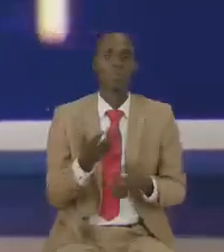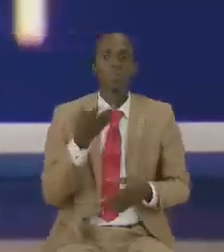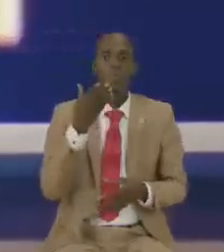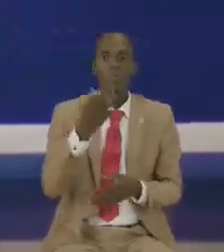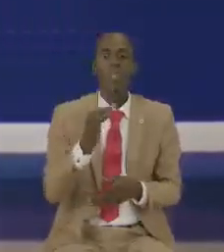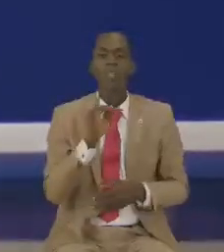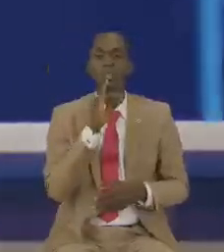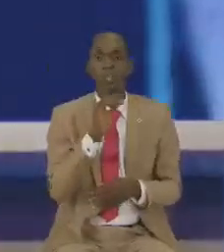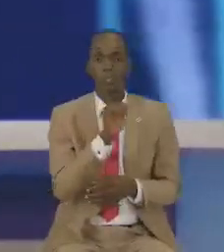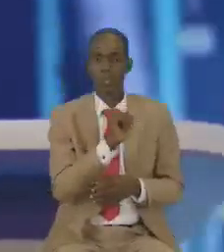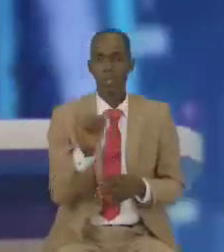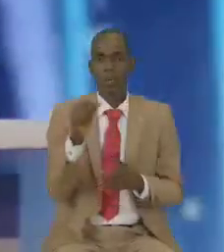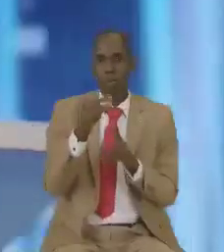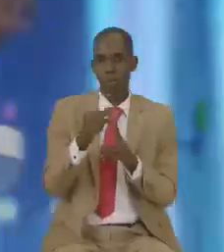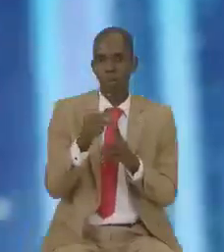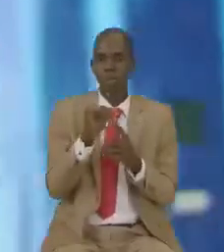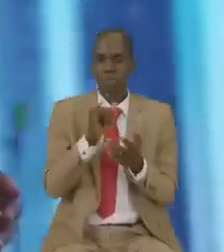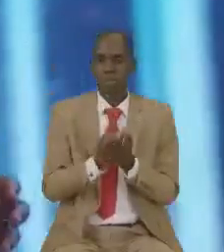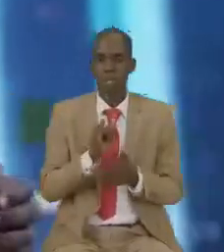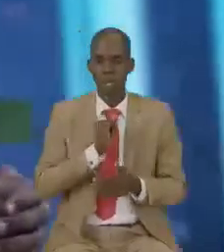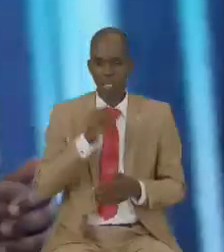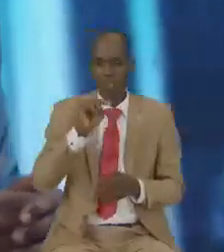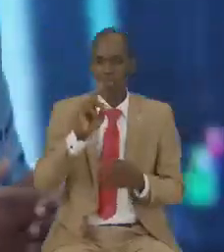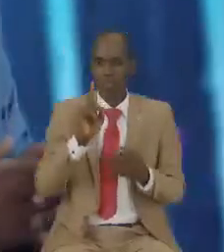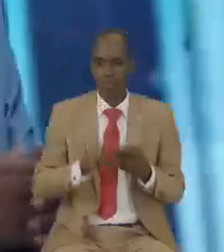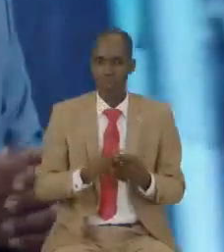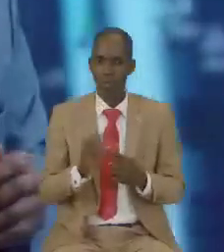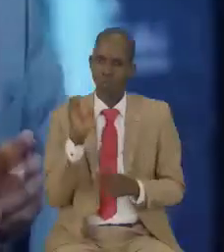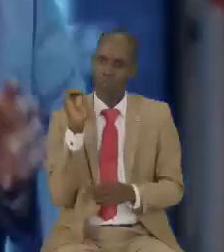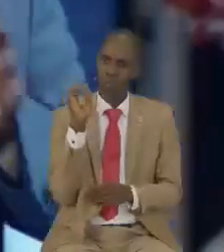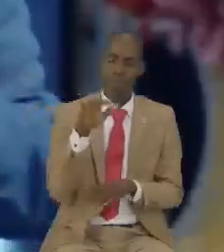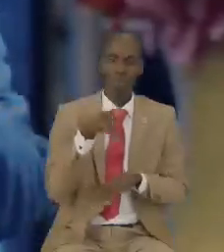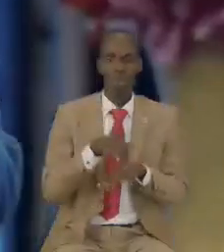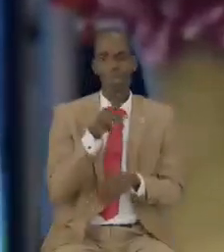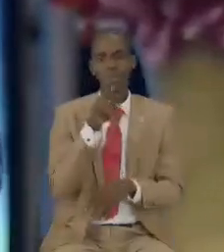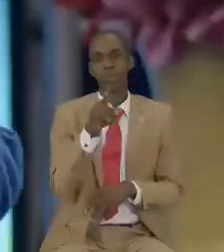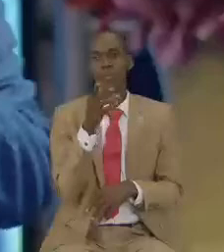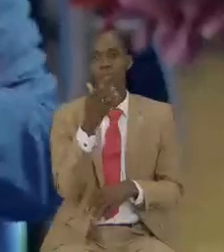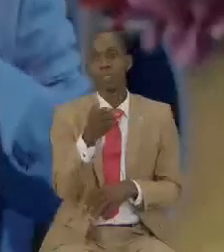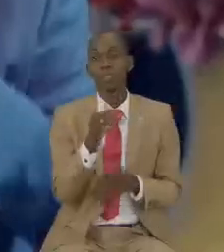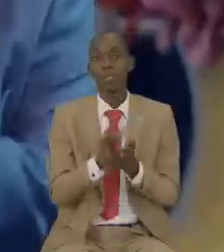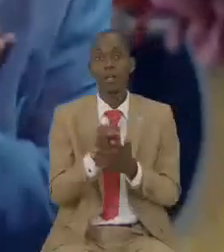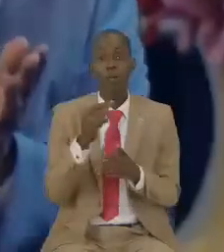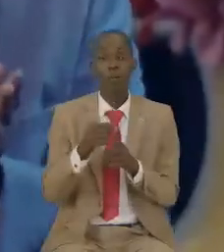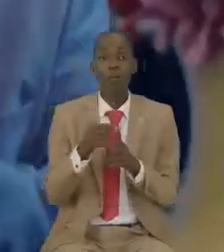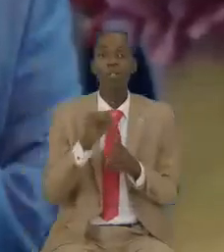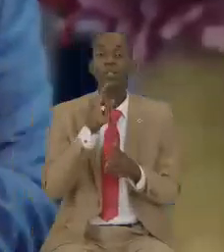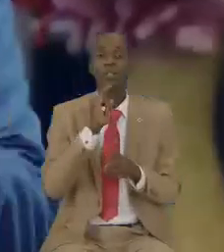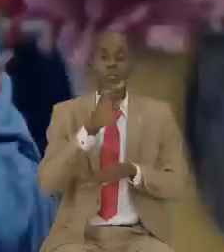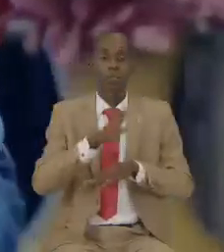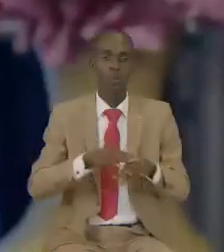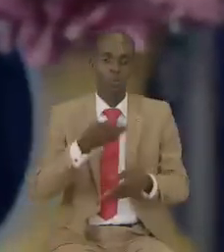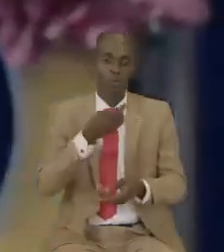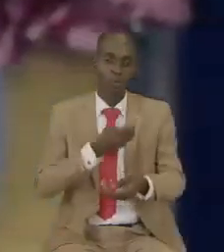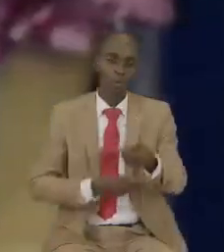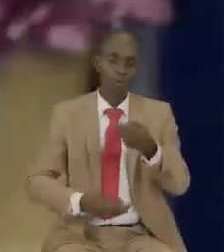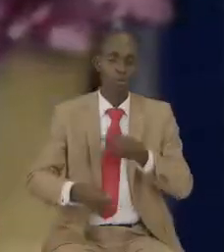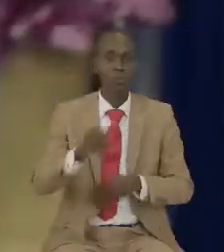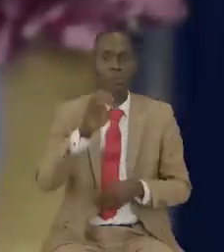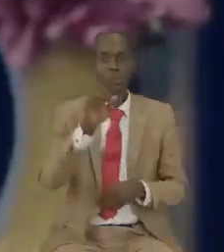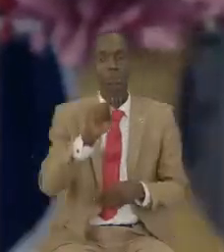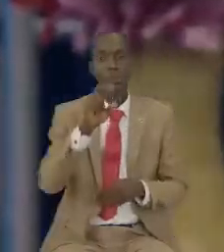word that I need to throw across to you there. It's the word substitution.